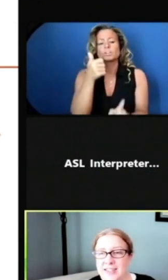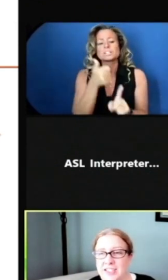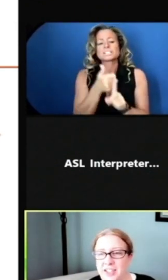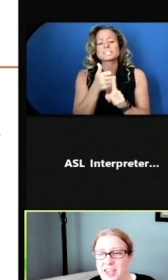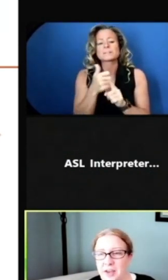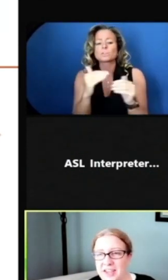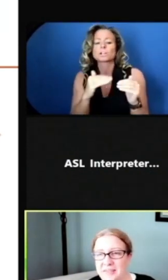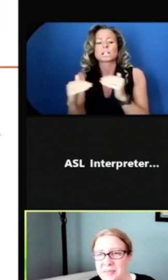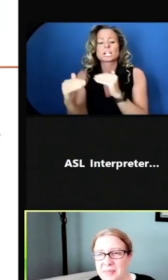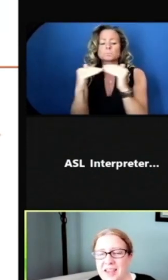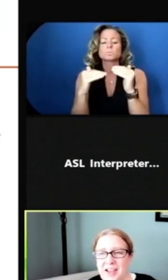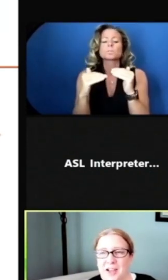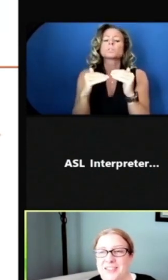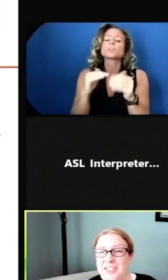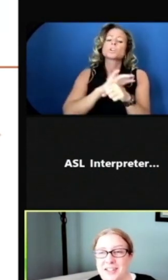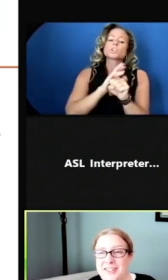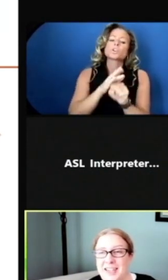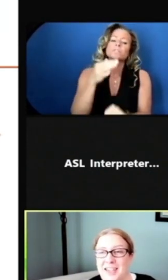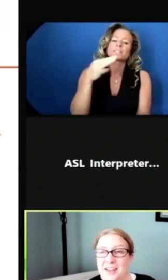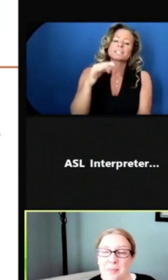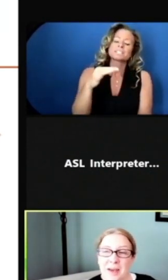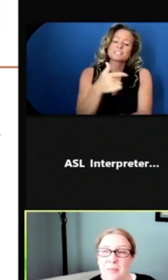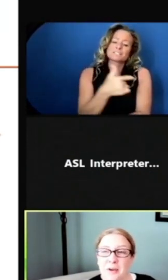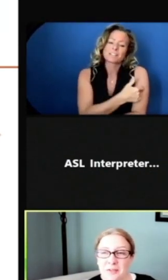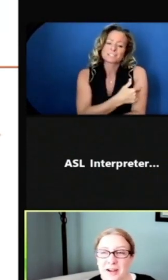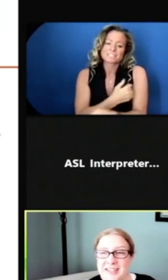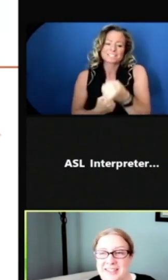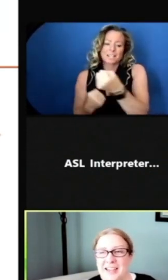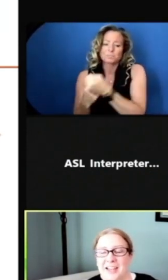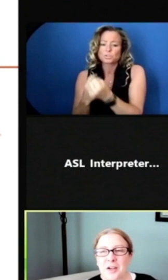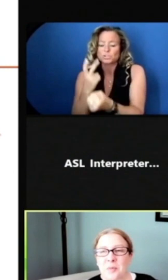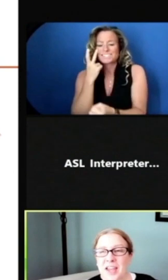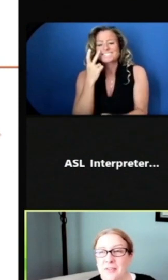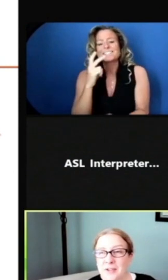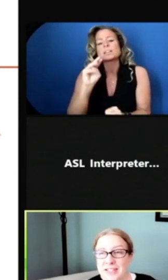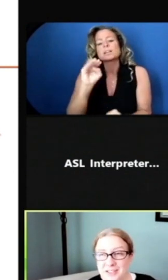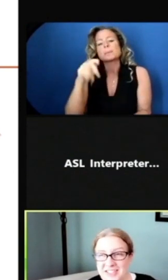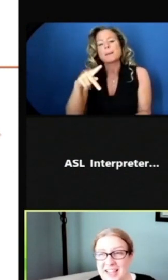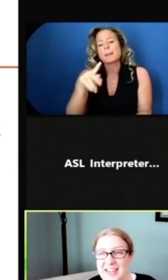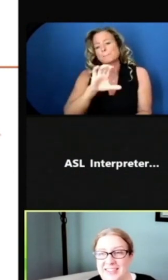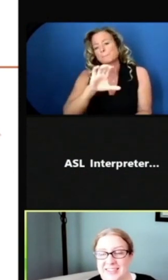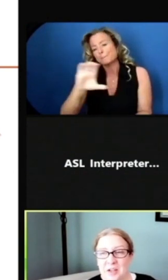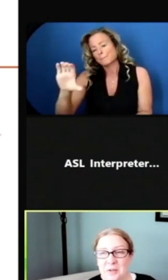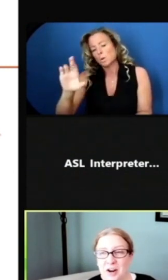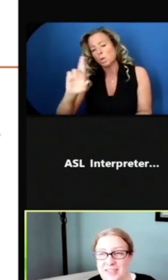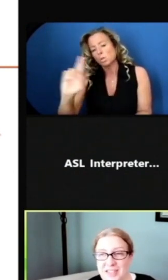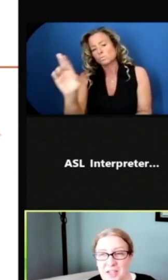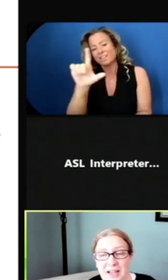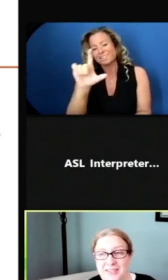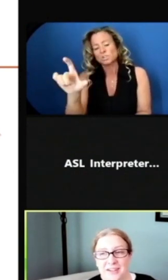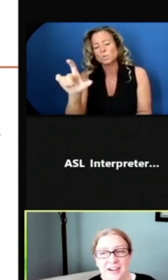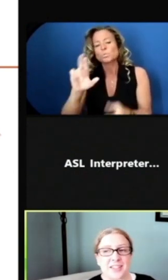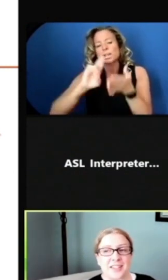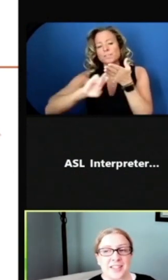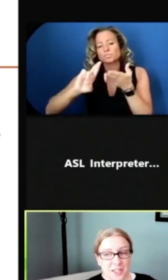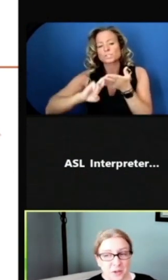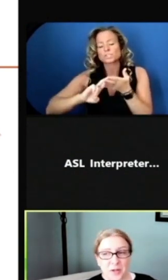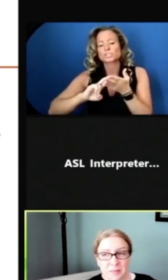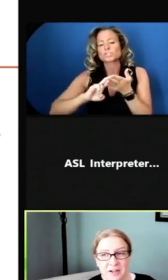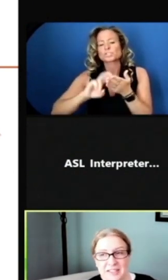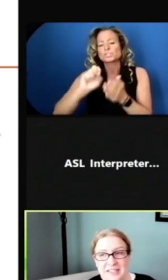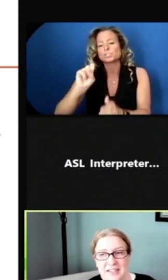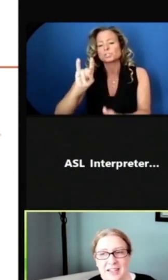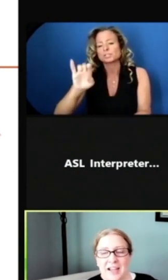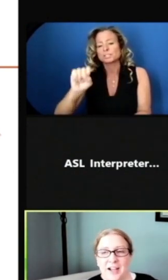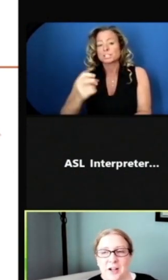COVID-19 vaccination campaign. As you can see at the map on the right, we have research sites across the US. There are actually 2